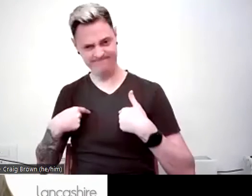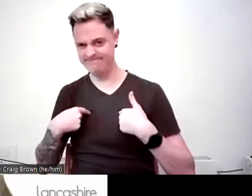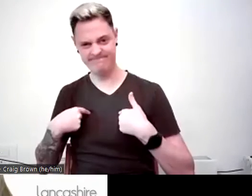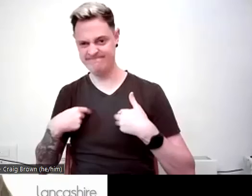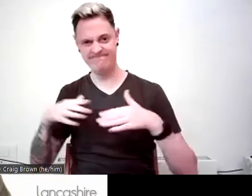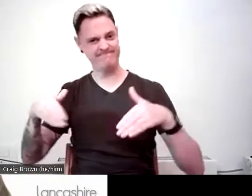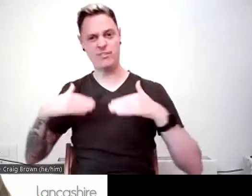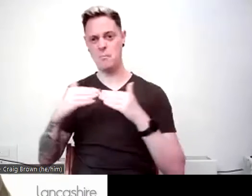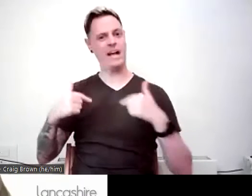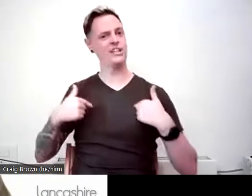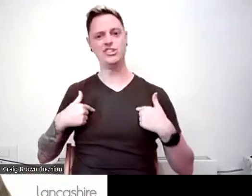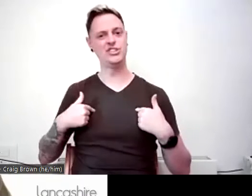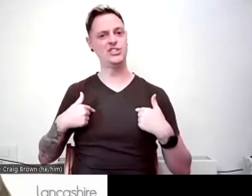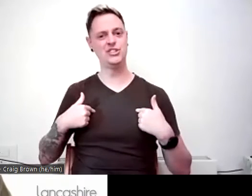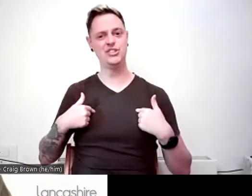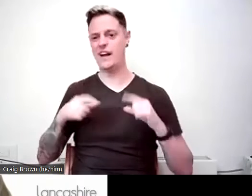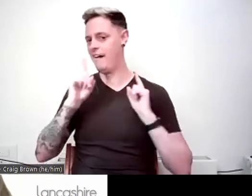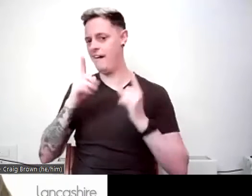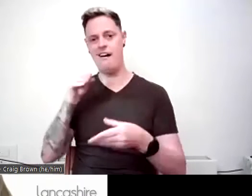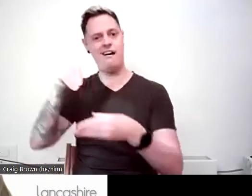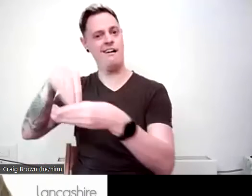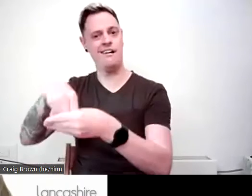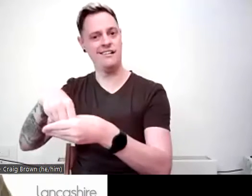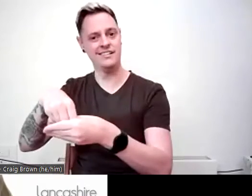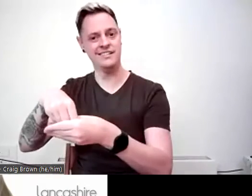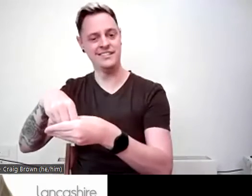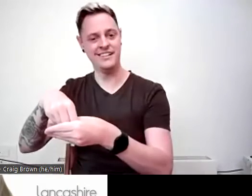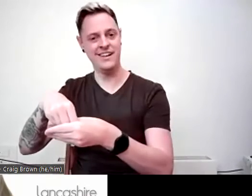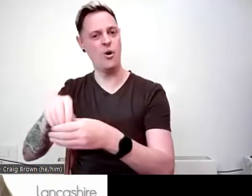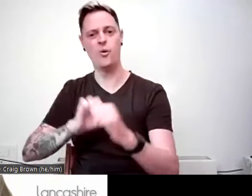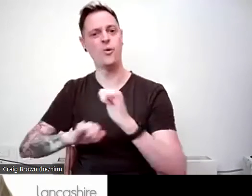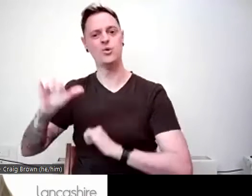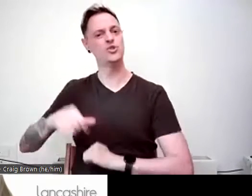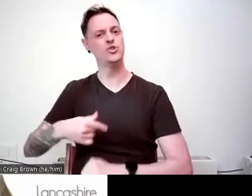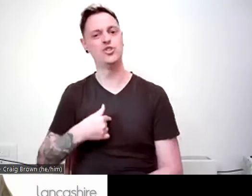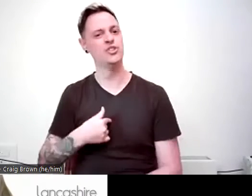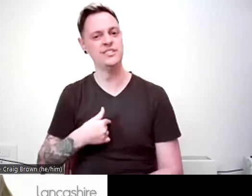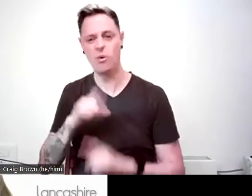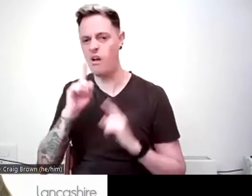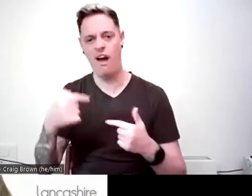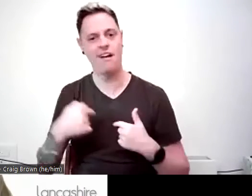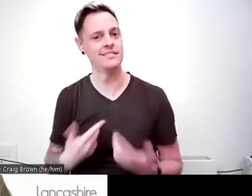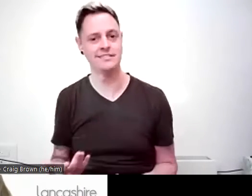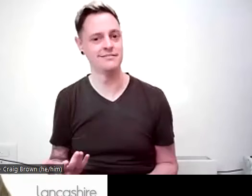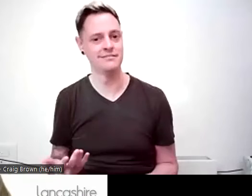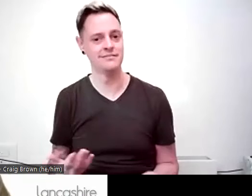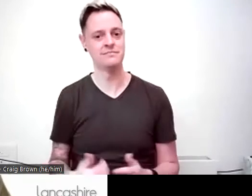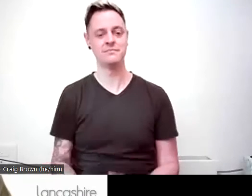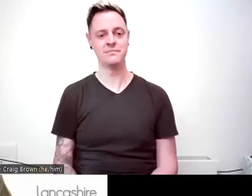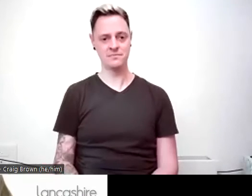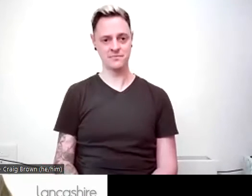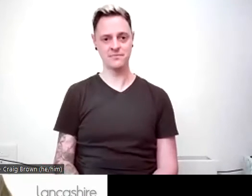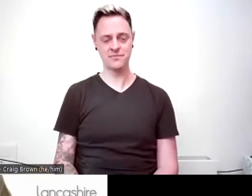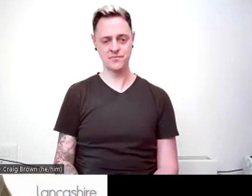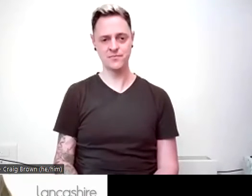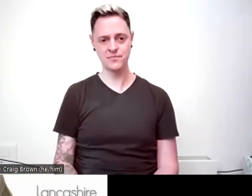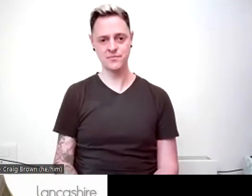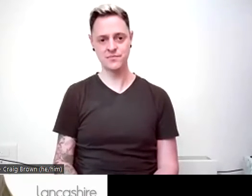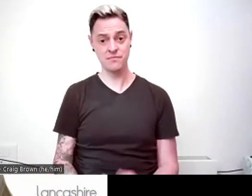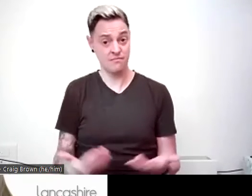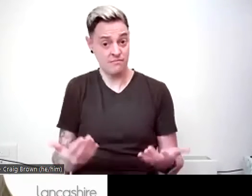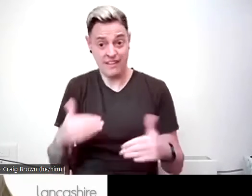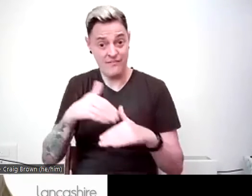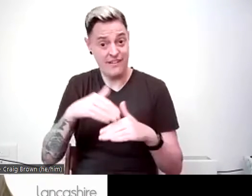That's not something that I really should be getting involved in or can get involved with. So this affects